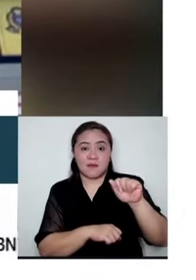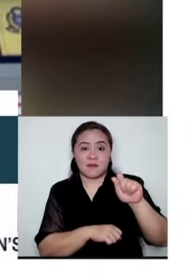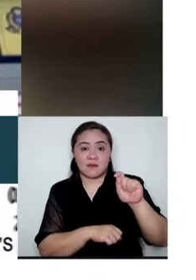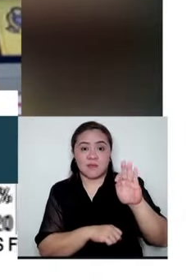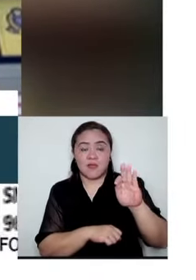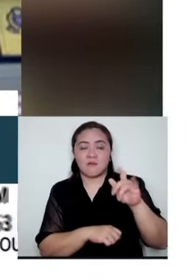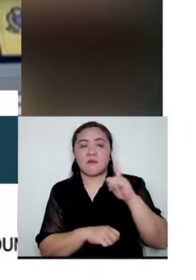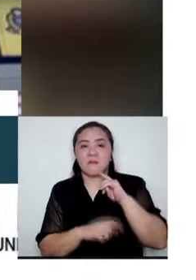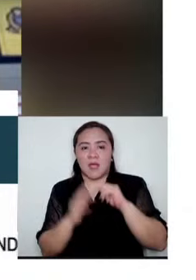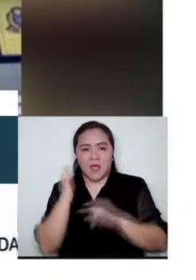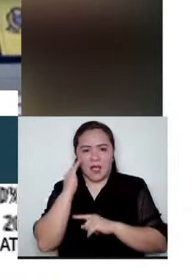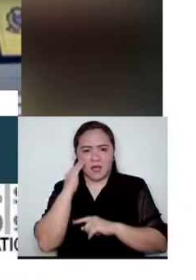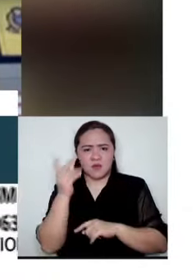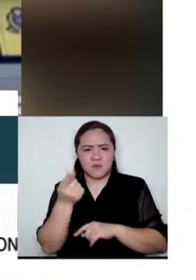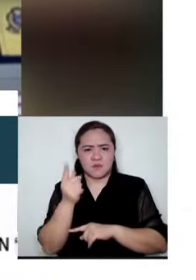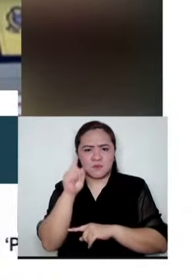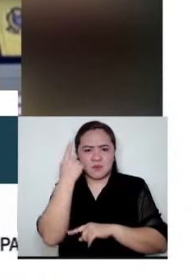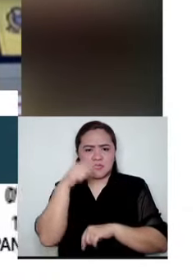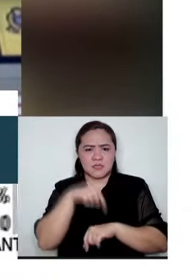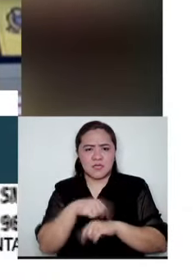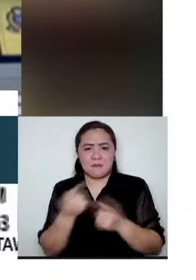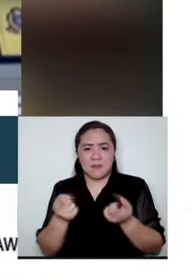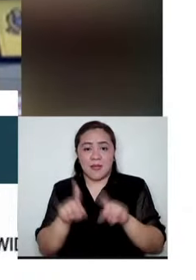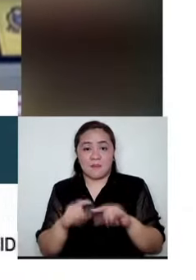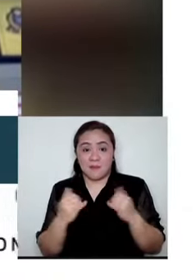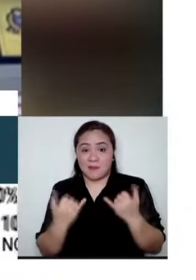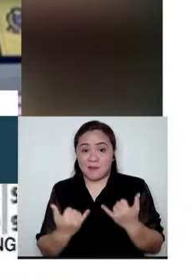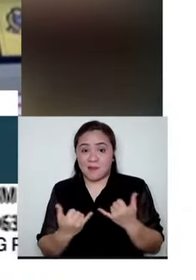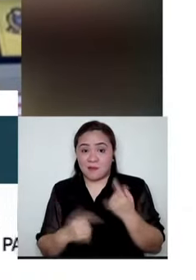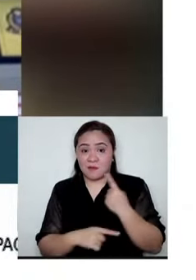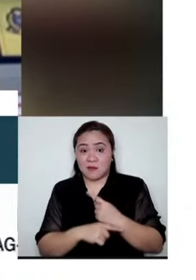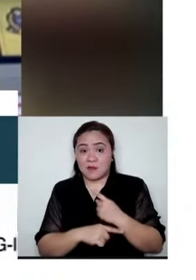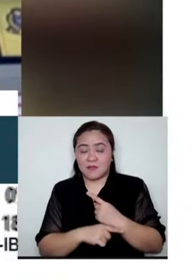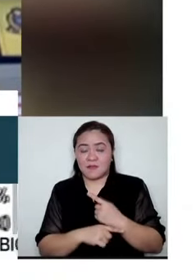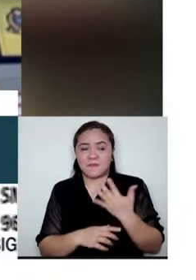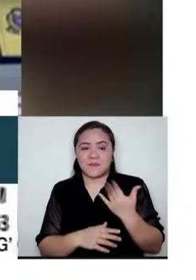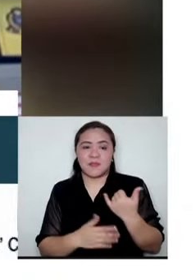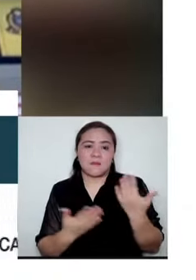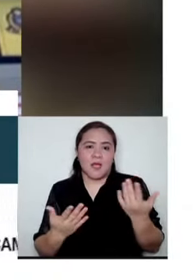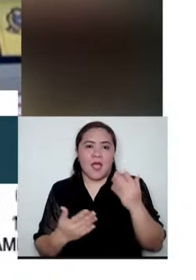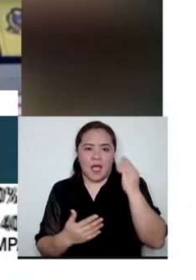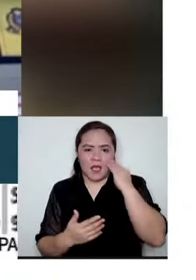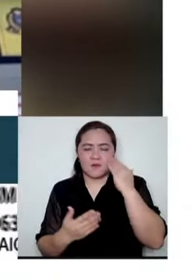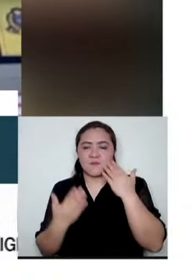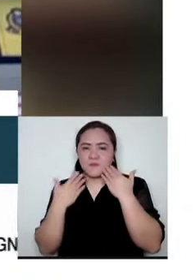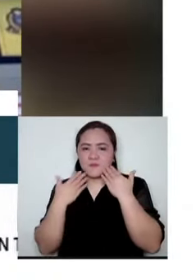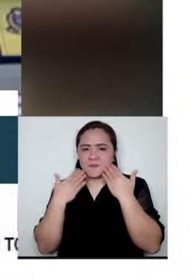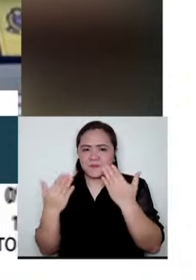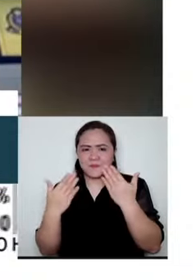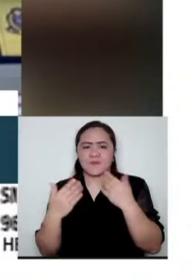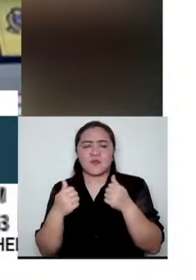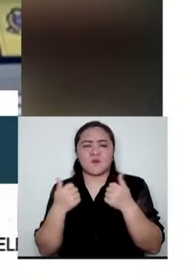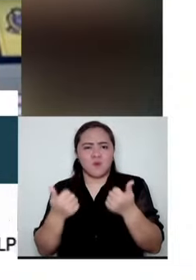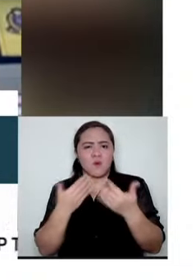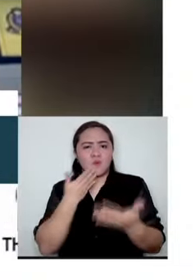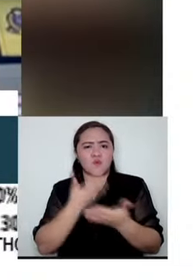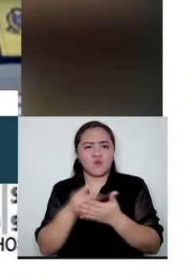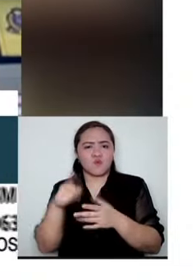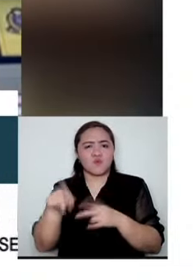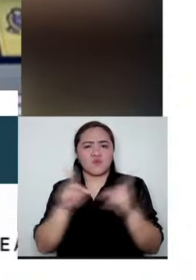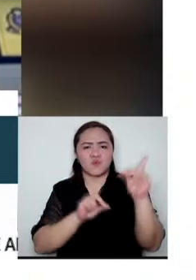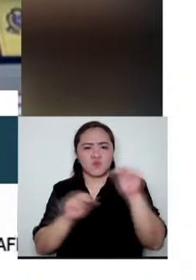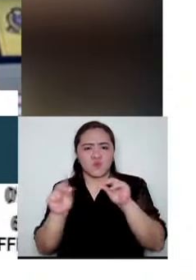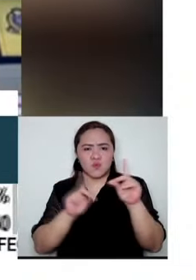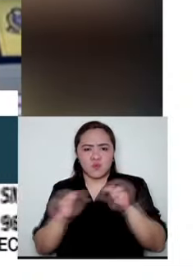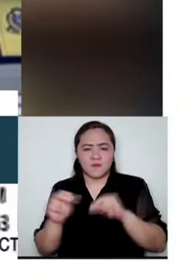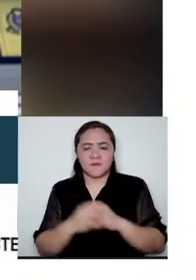this. We cannot fault the LGUs. They've been doing an excellent job, and they should continue with that. Final